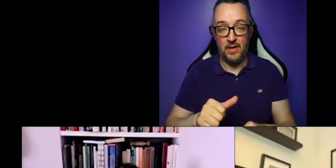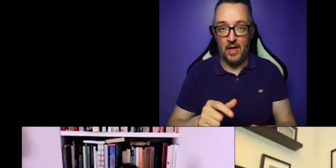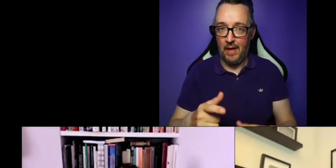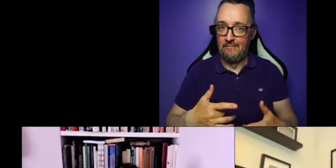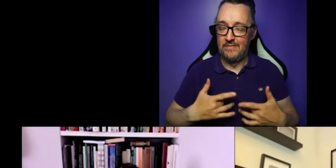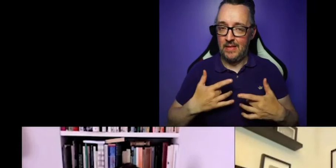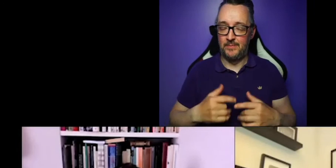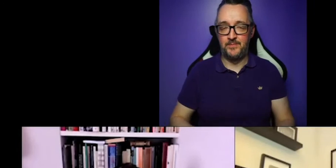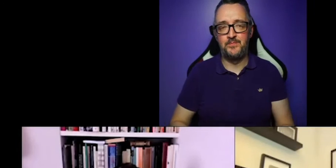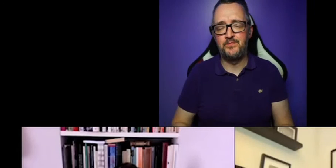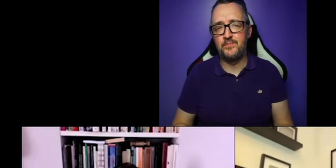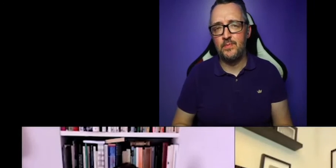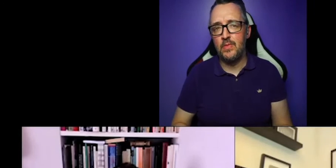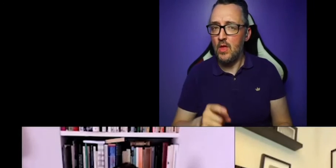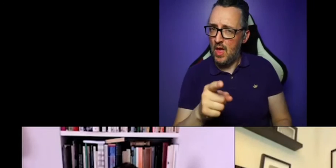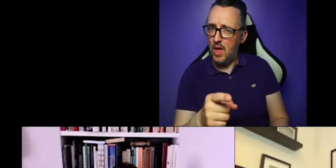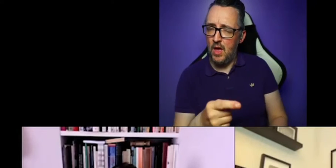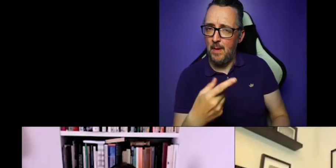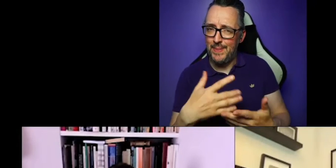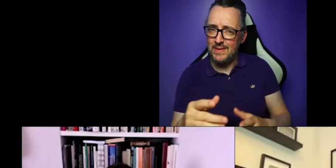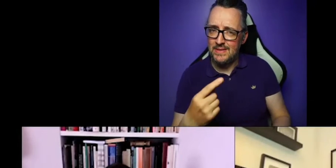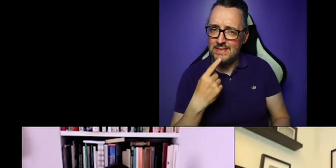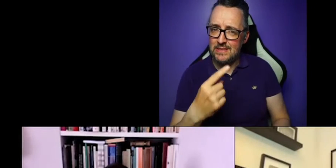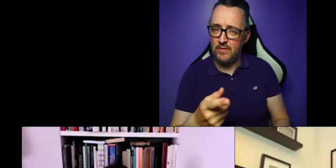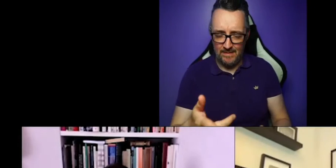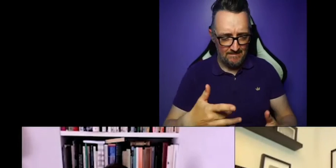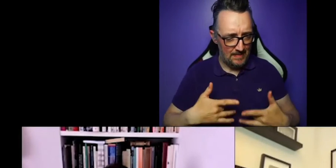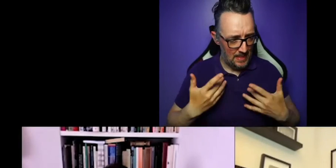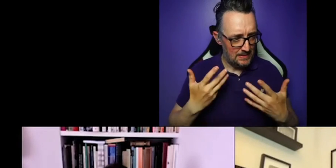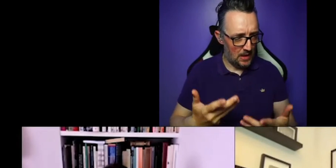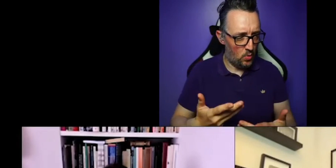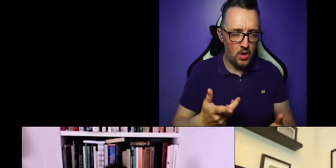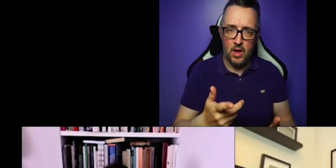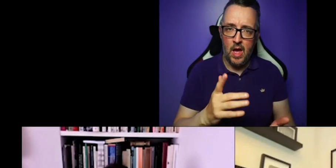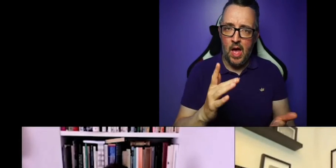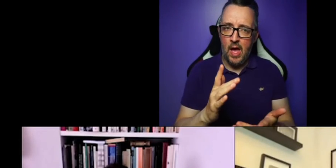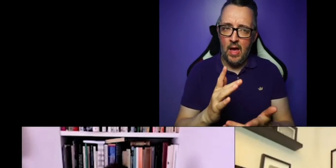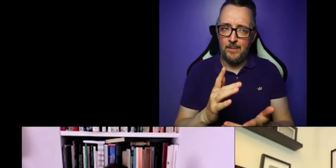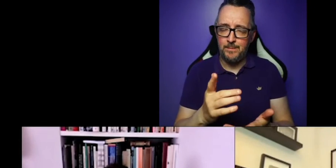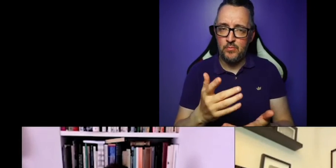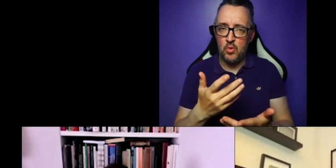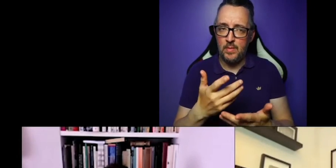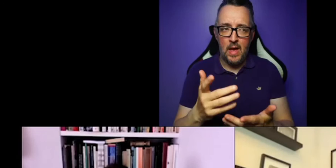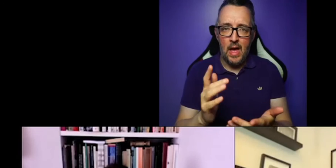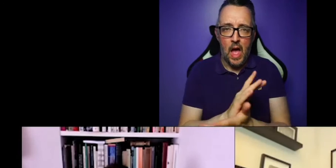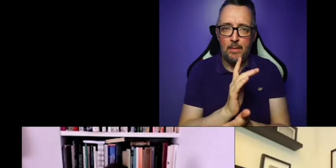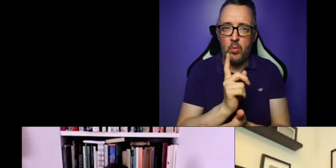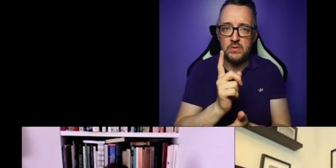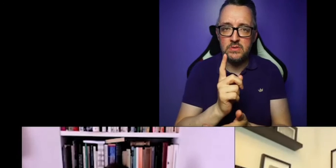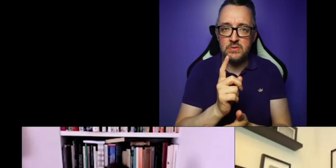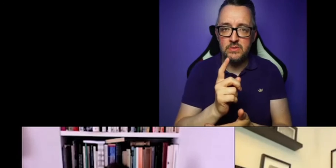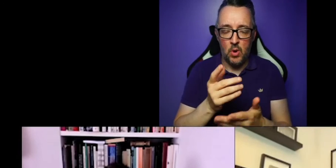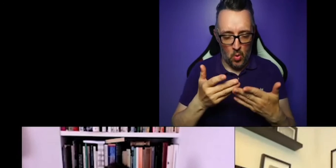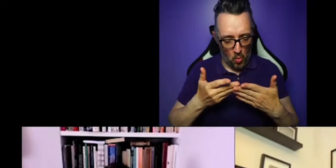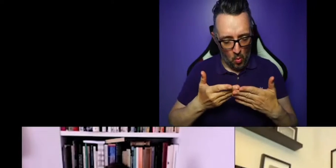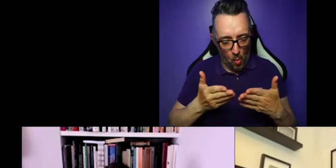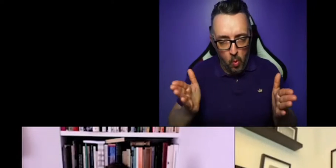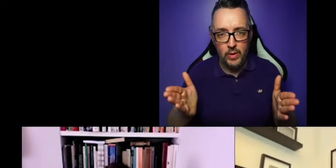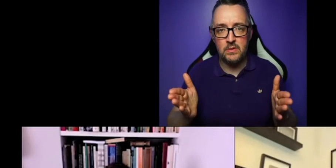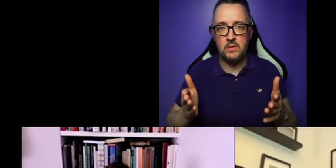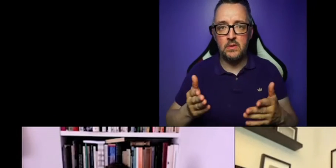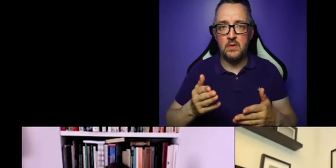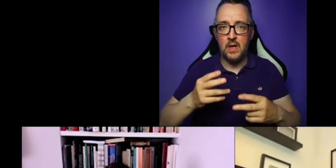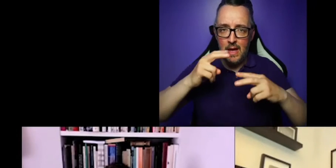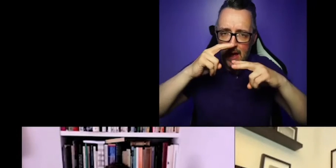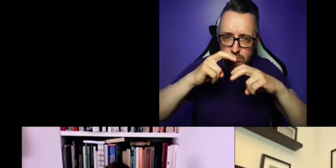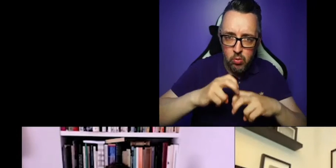Totally. But I think it's, you know, you said that you feel at that point now where you're happy to kind of explore and be open with other people. And I think through